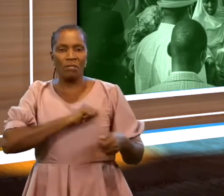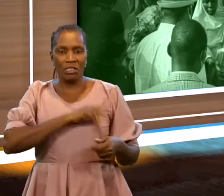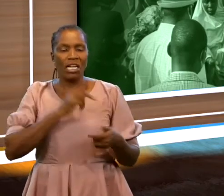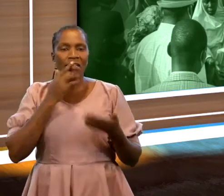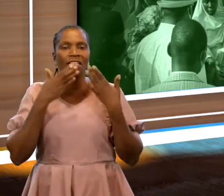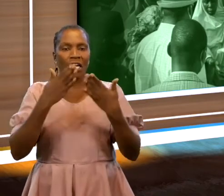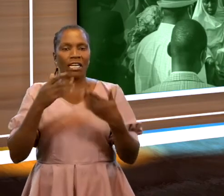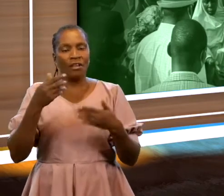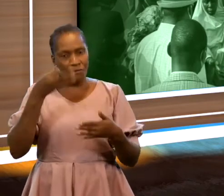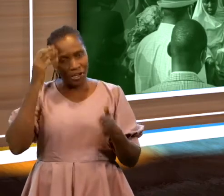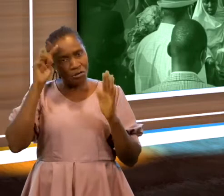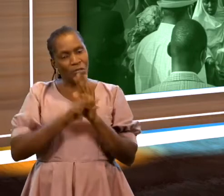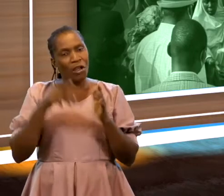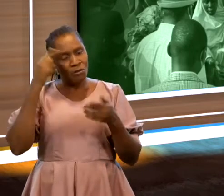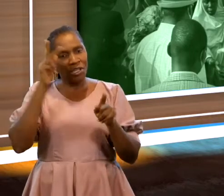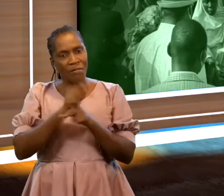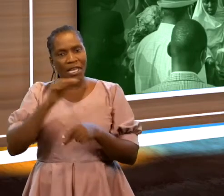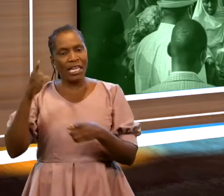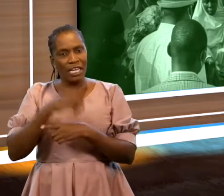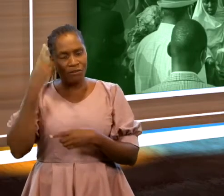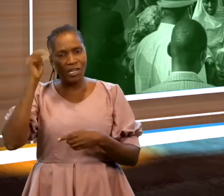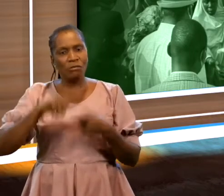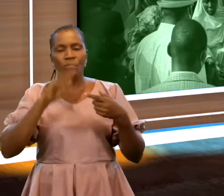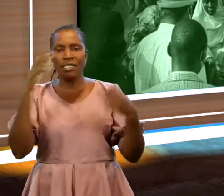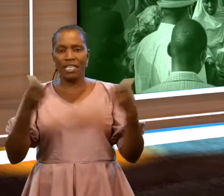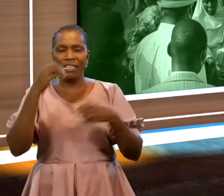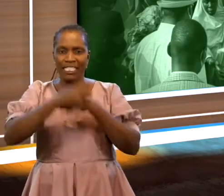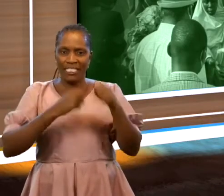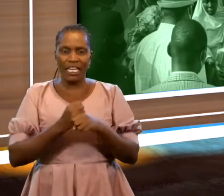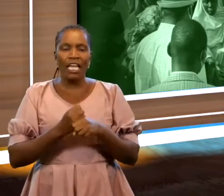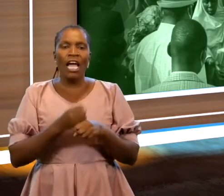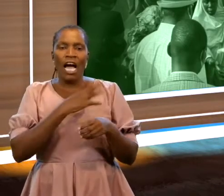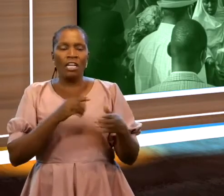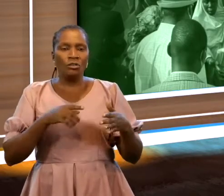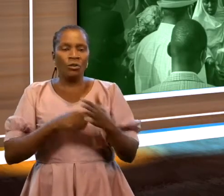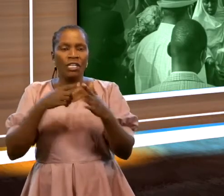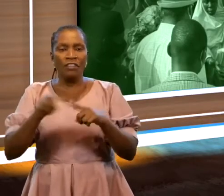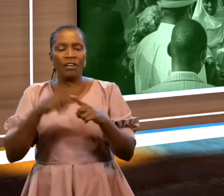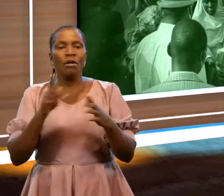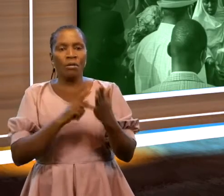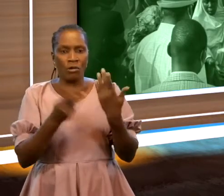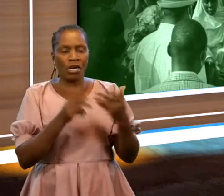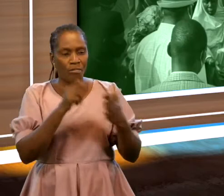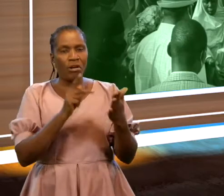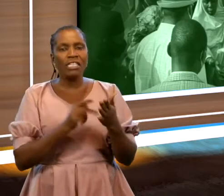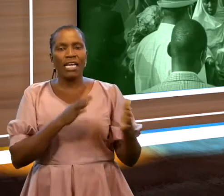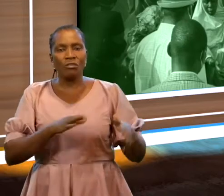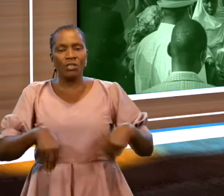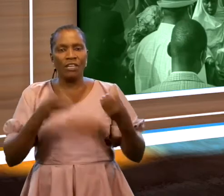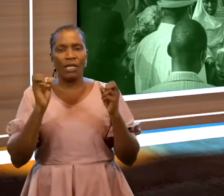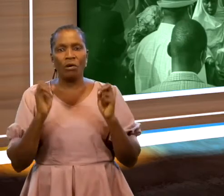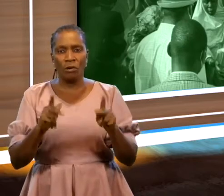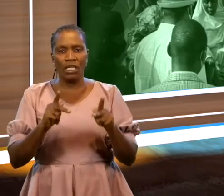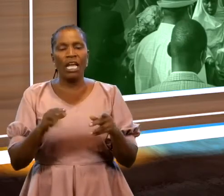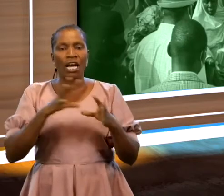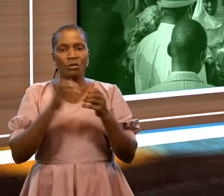laud the federal government for setting aside a day annually to have them celebrated, as well as developing programs and policies to give them a